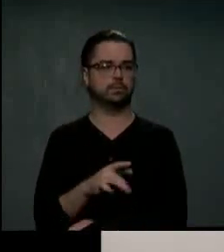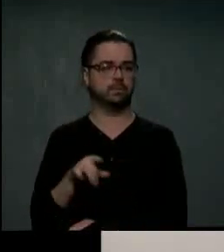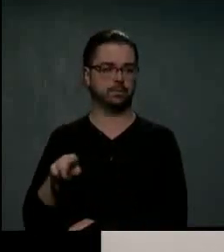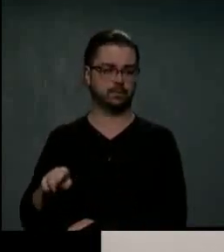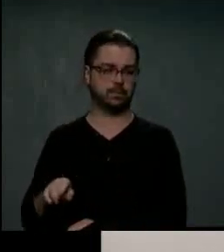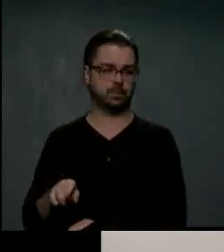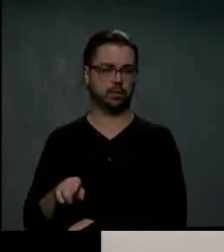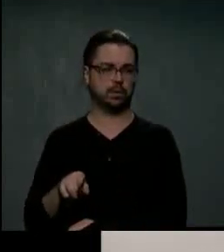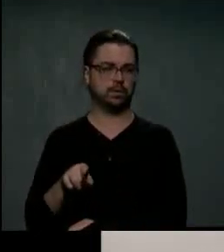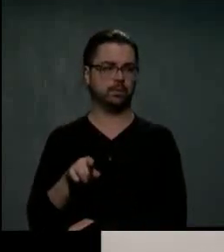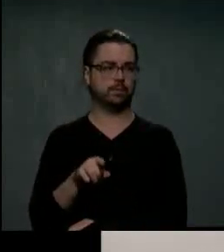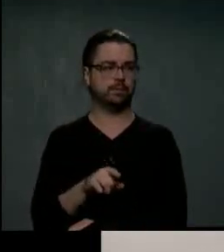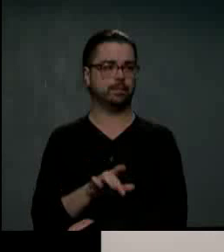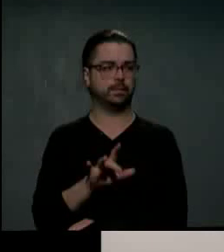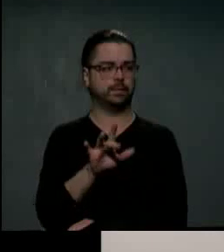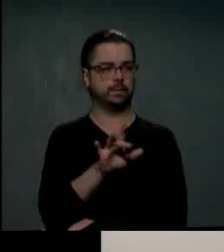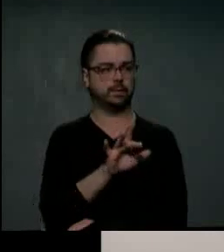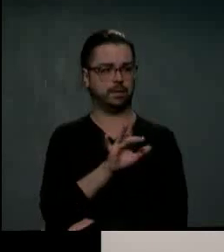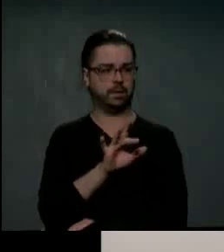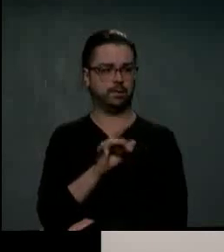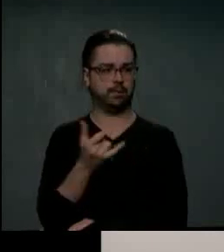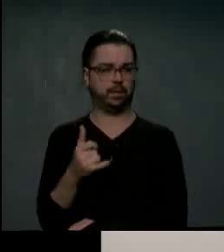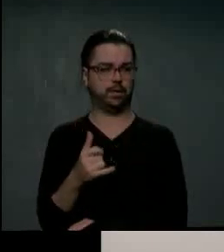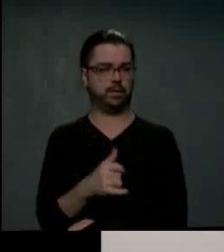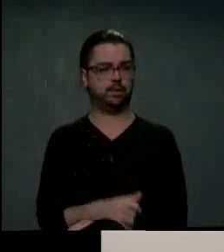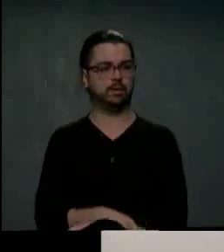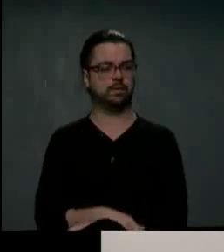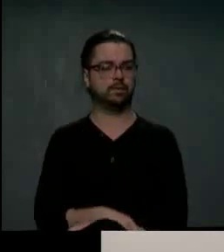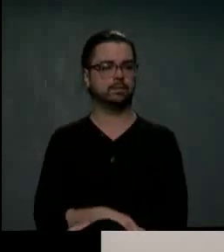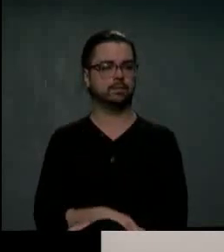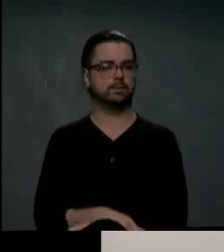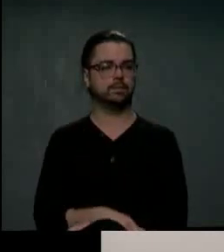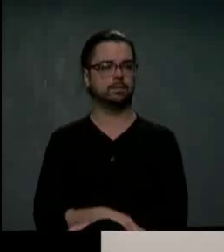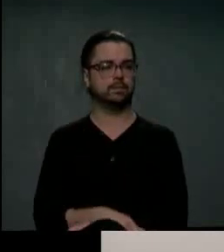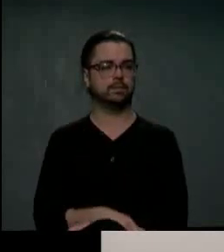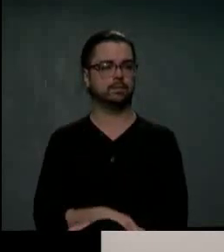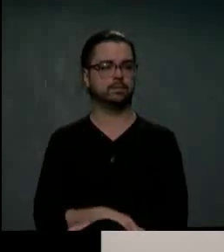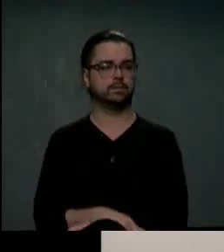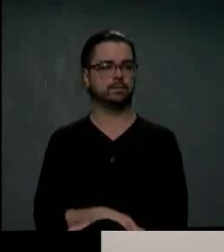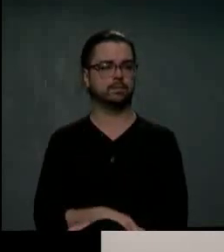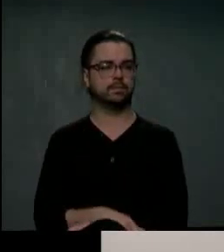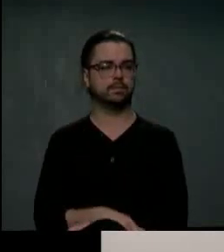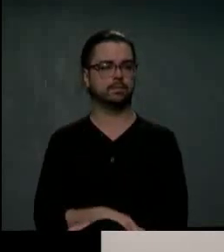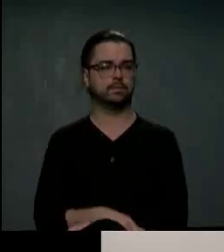if you'll bring it up towards, there you go. Go down to that arrow. Ta-da.